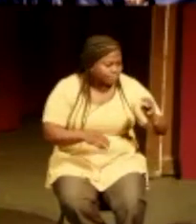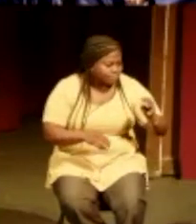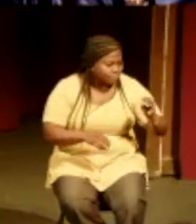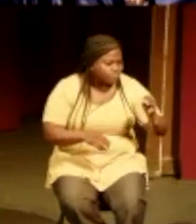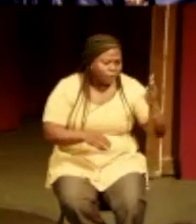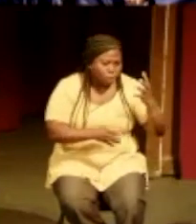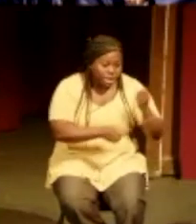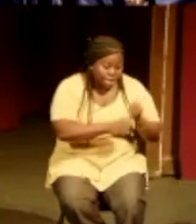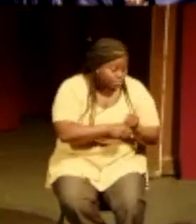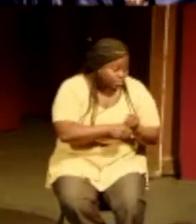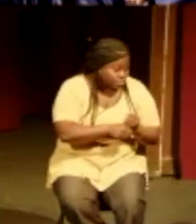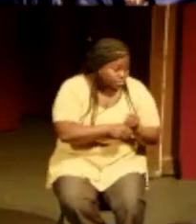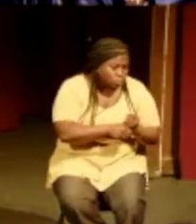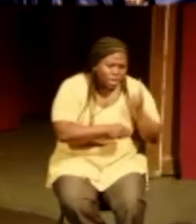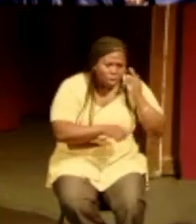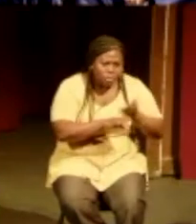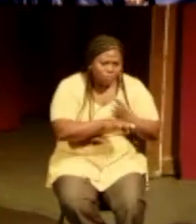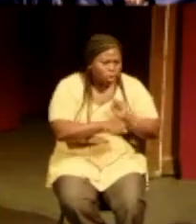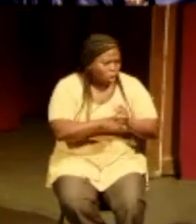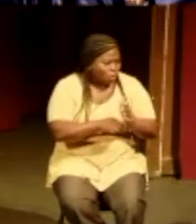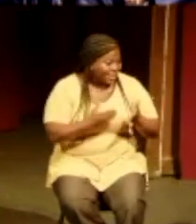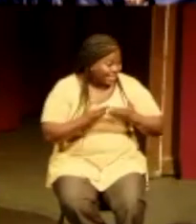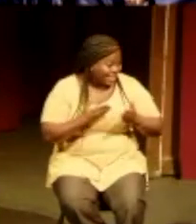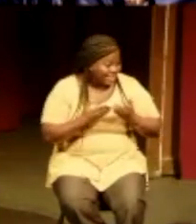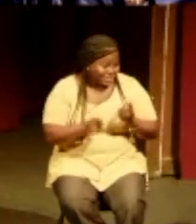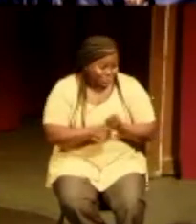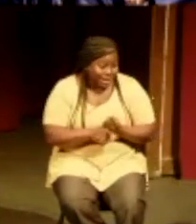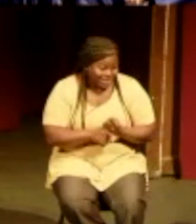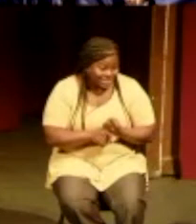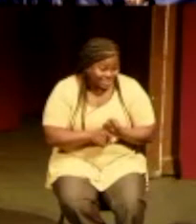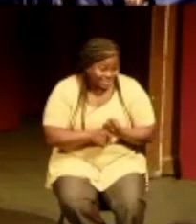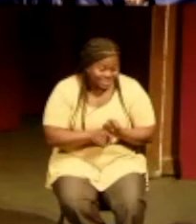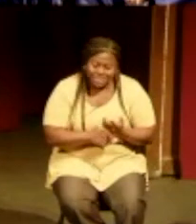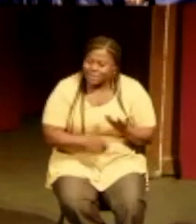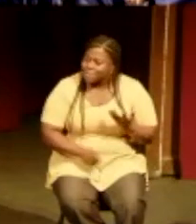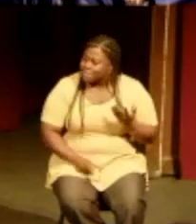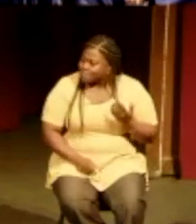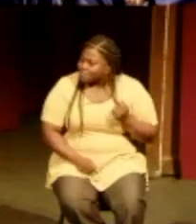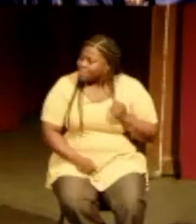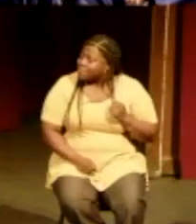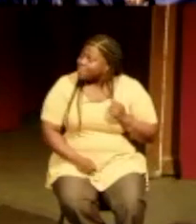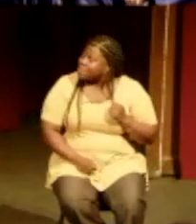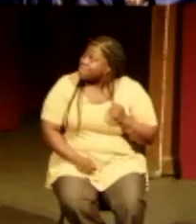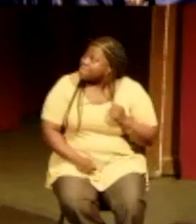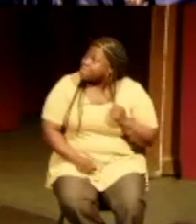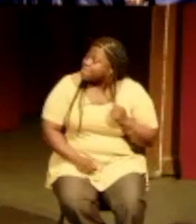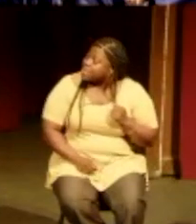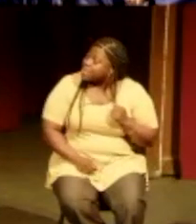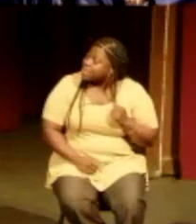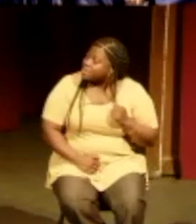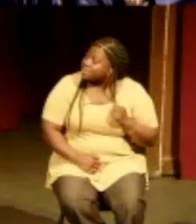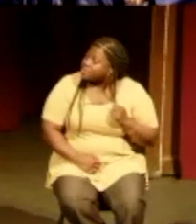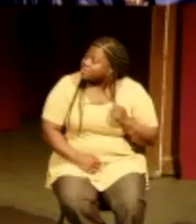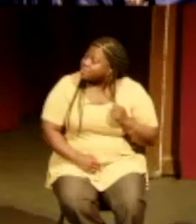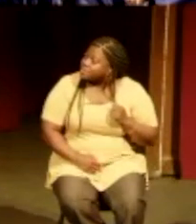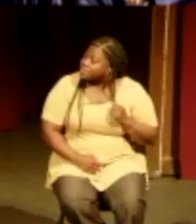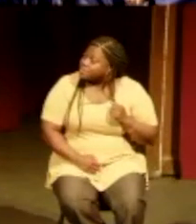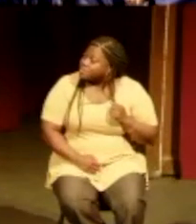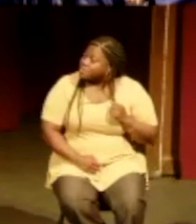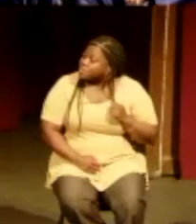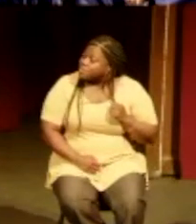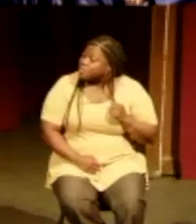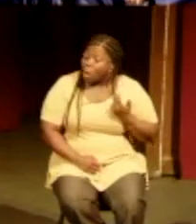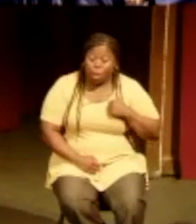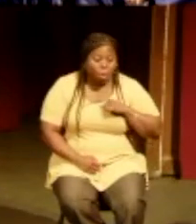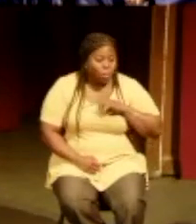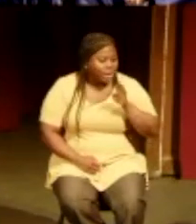challenge we've ever had in the area of growth is making sure that we didn't outkick our coverage, as Travis Burkett likes to say. We never